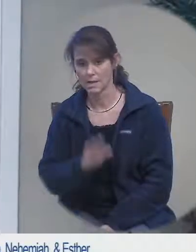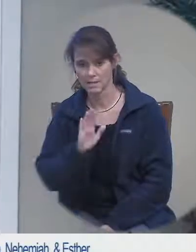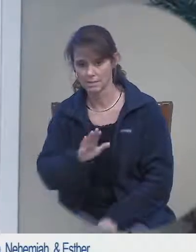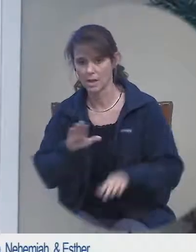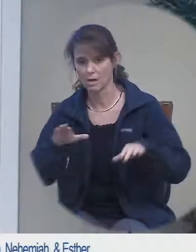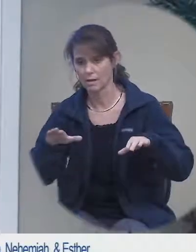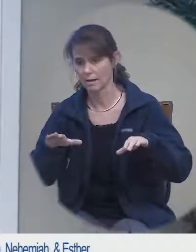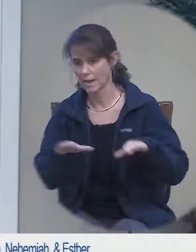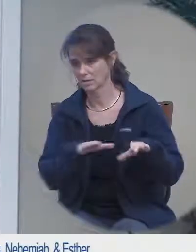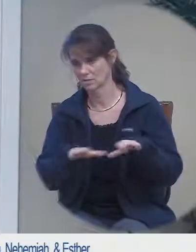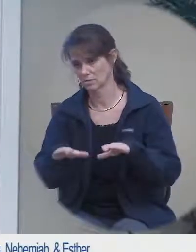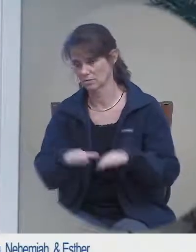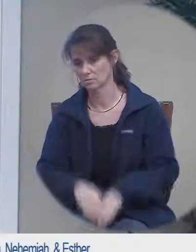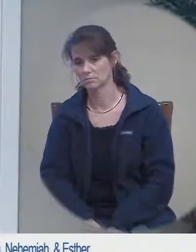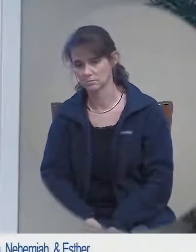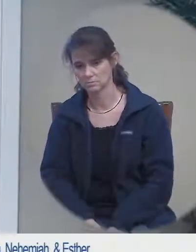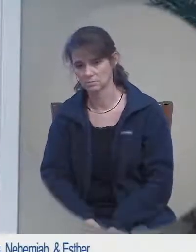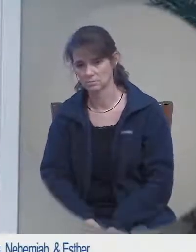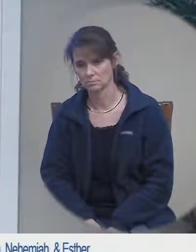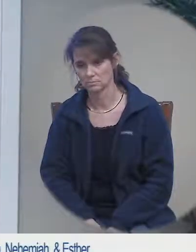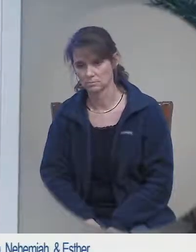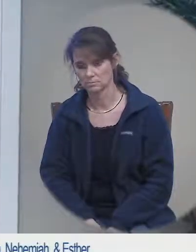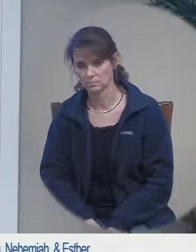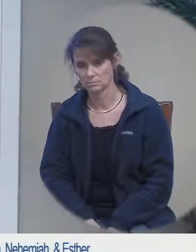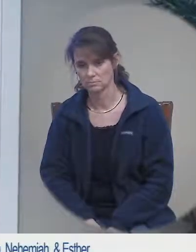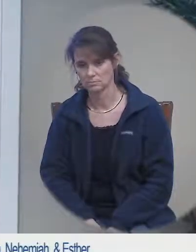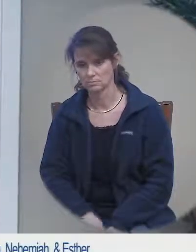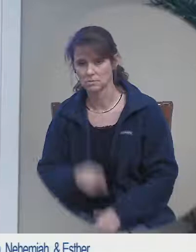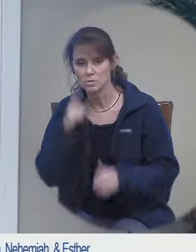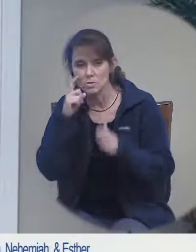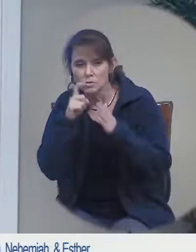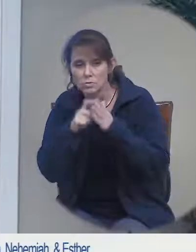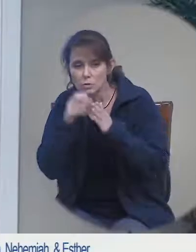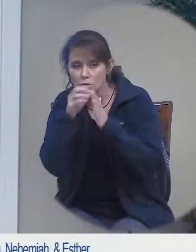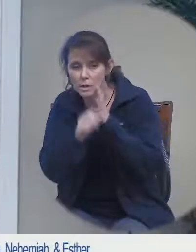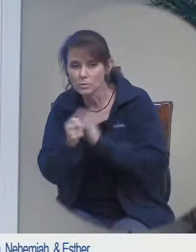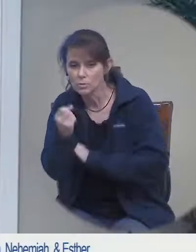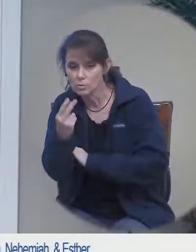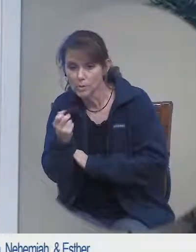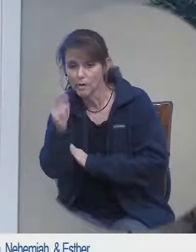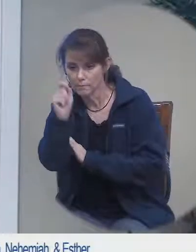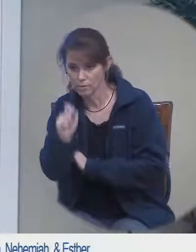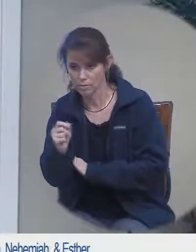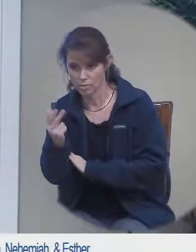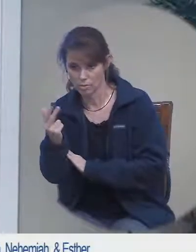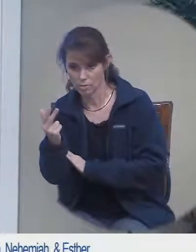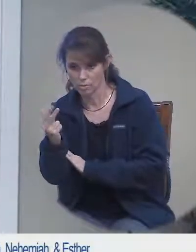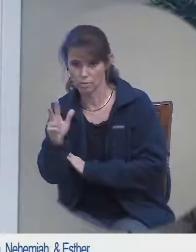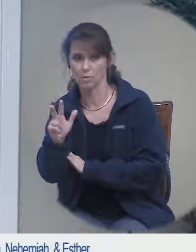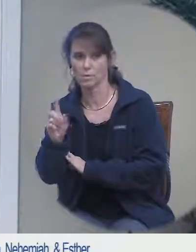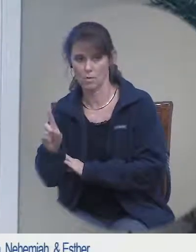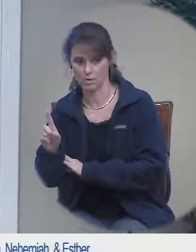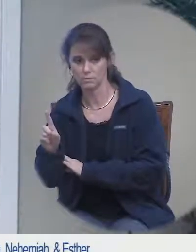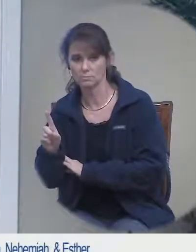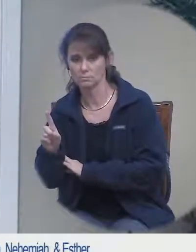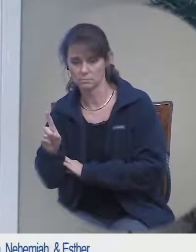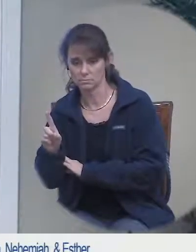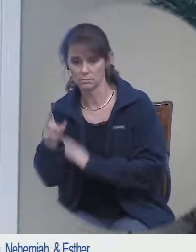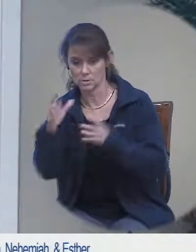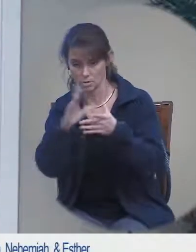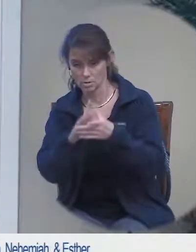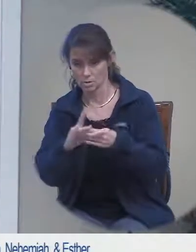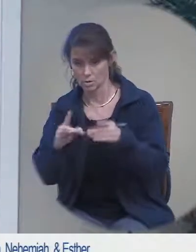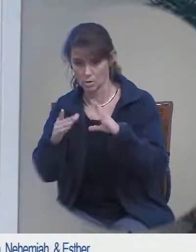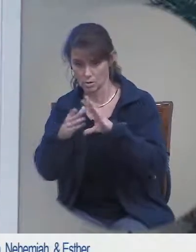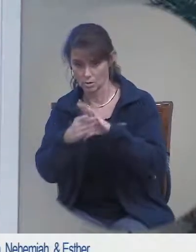mention is just something to note. I want to bring it up. Look over in chapter 12 and verse 31. The way the story's laid